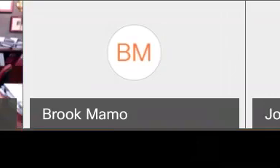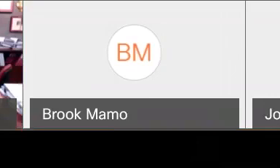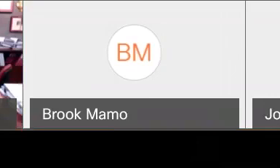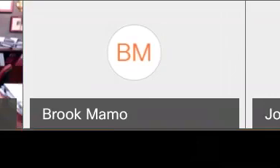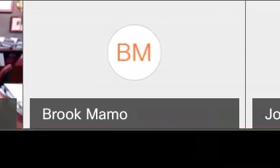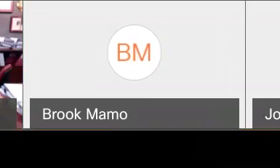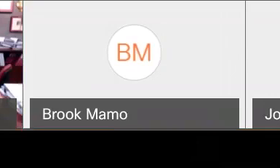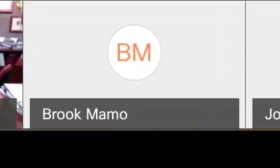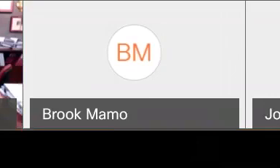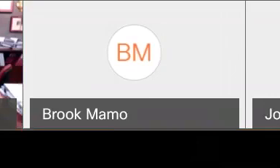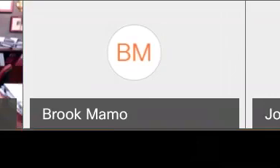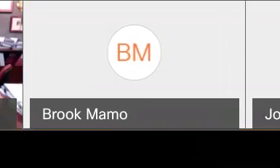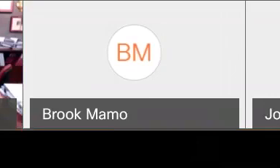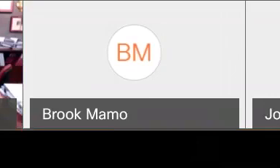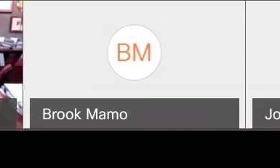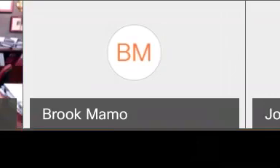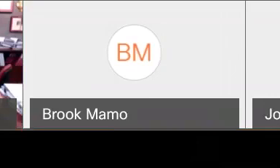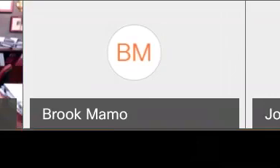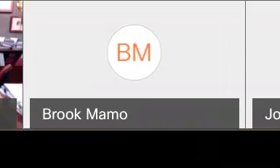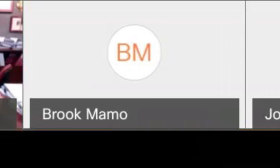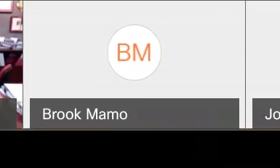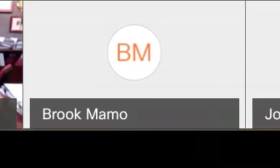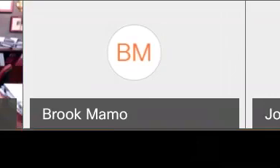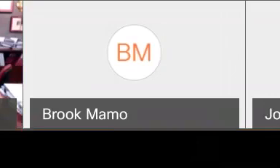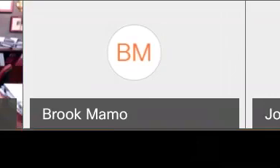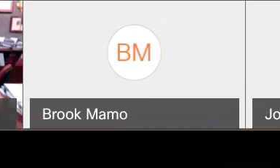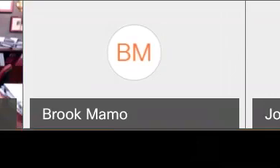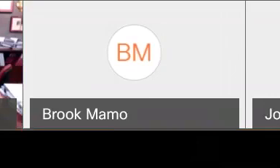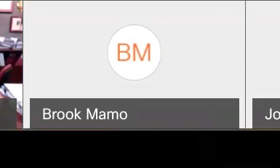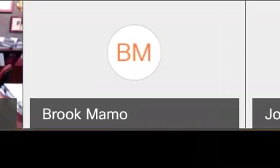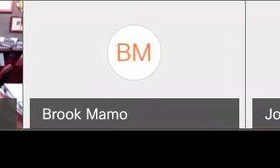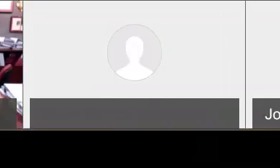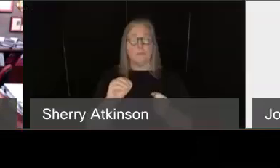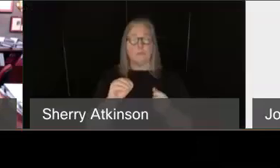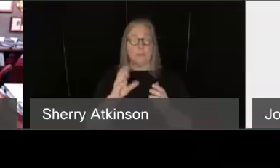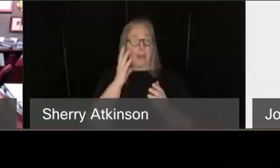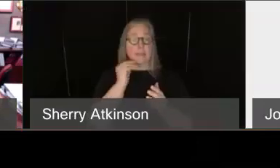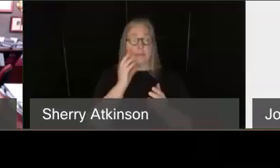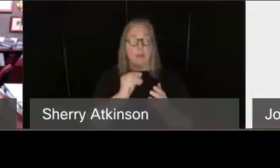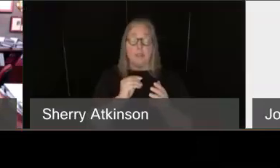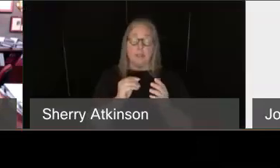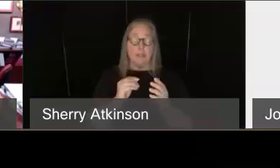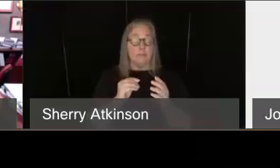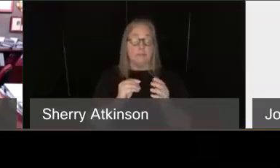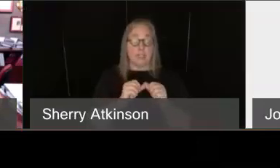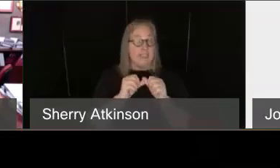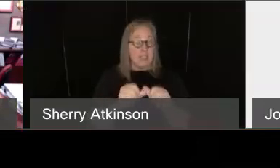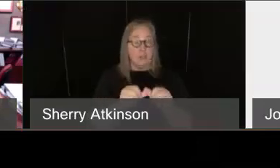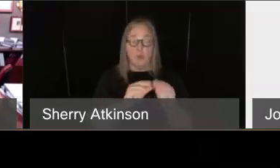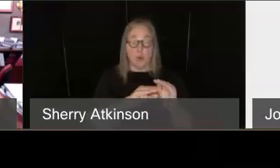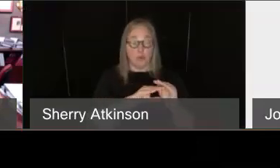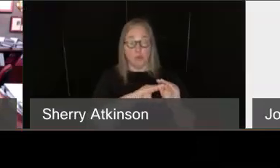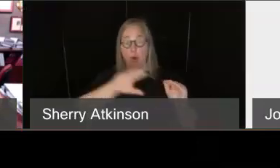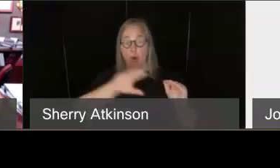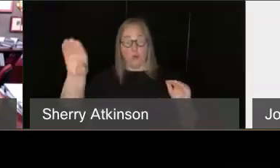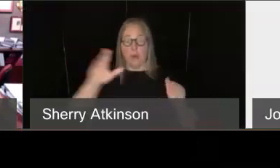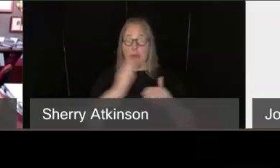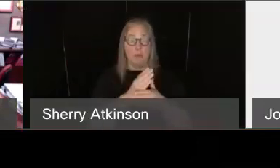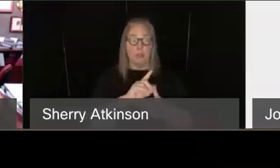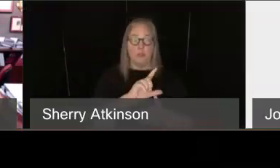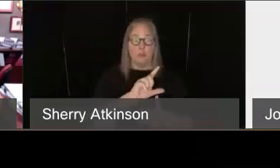For years, the county's experienced continual countywide enrollment growth. Between 2008